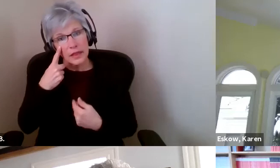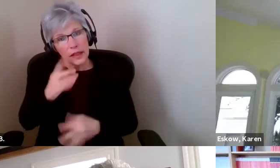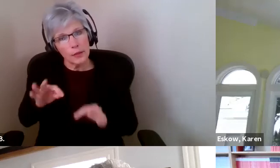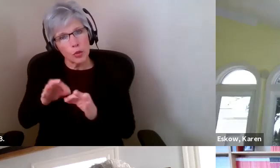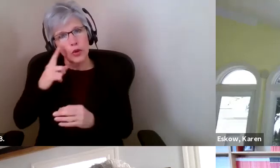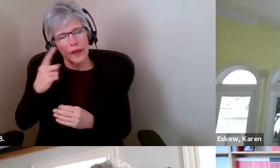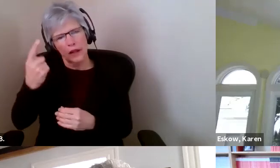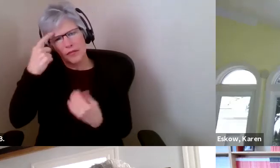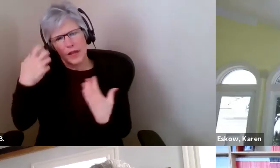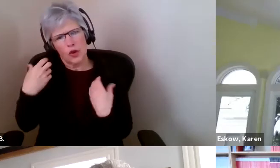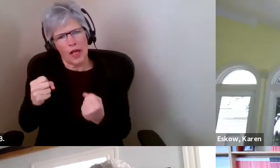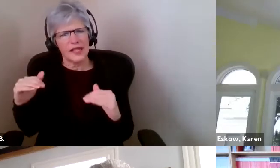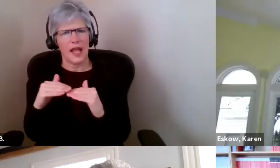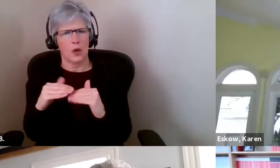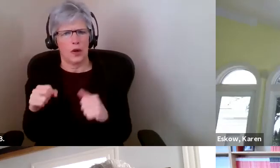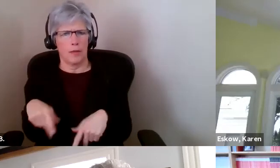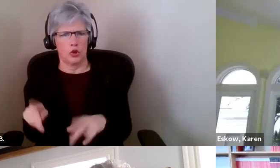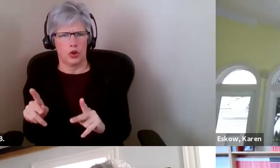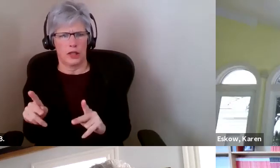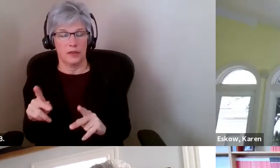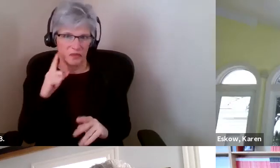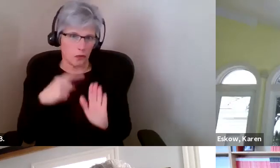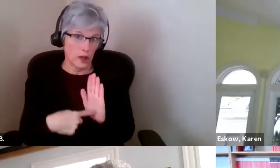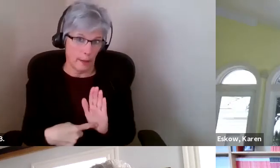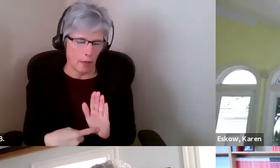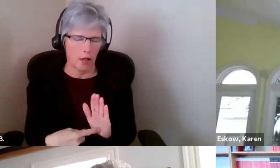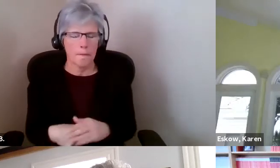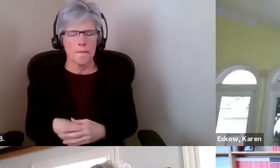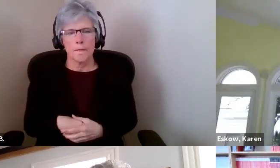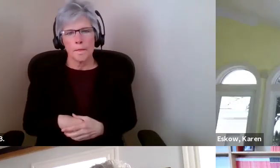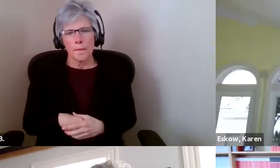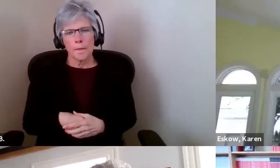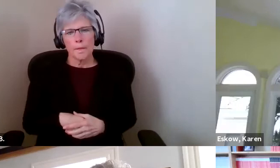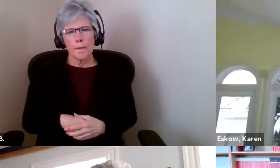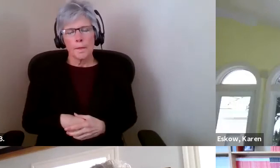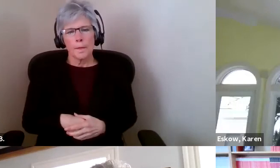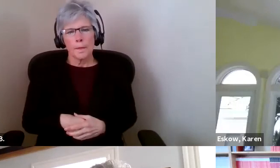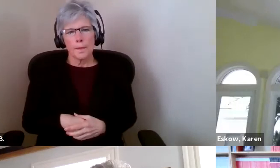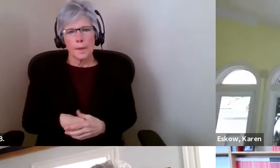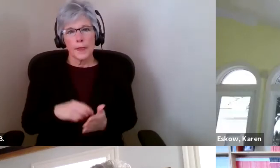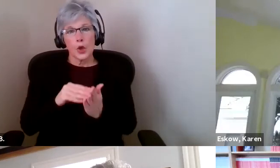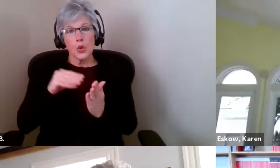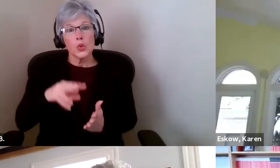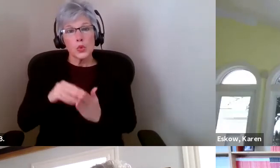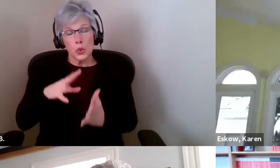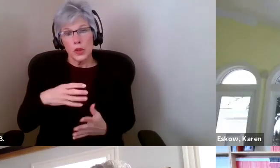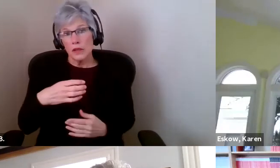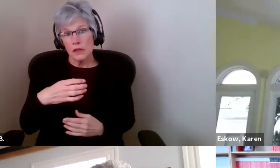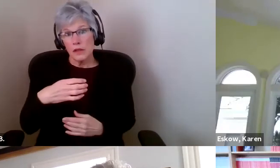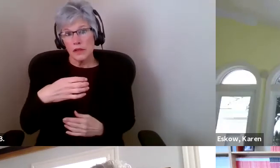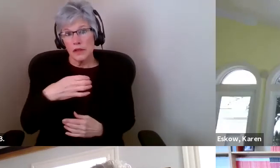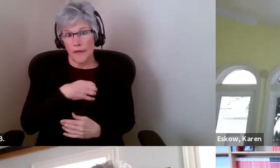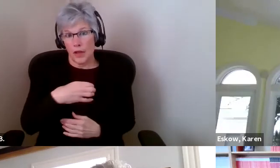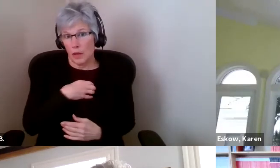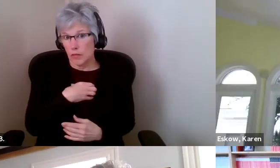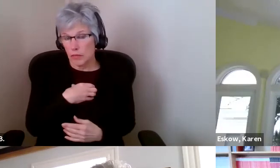I'll give you an example. So I had, I've had students complain to me or indirectly to me